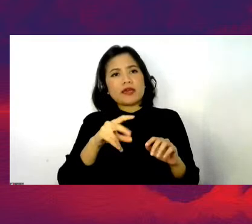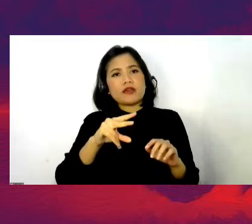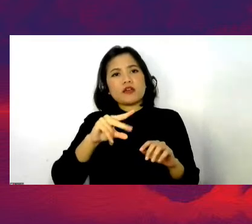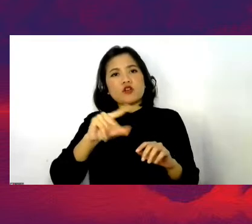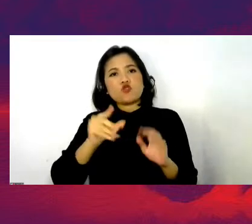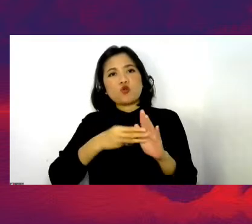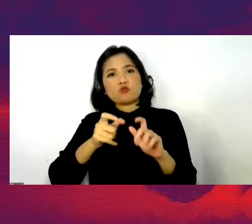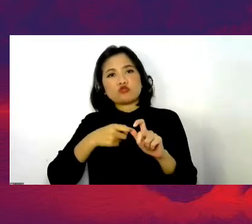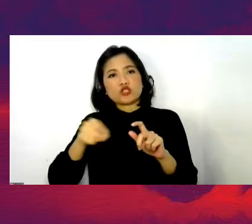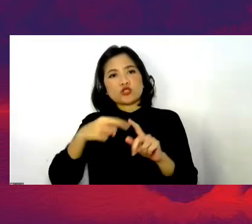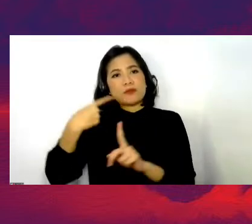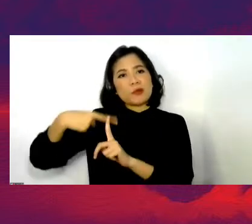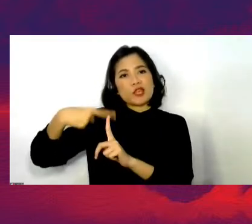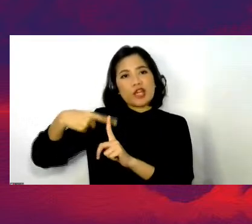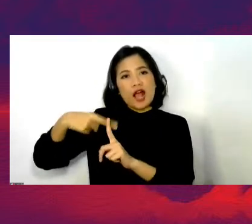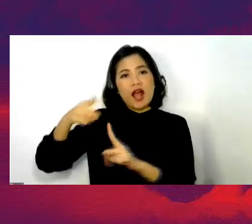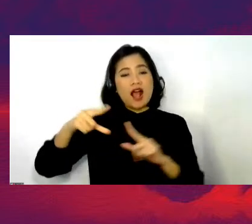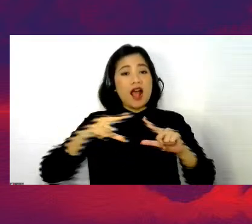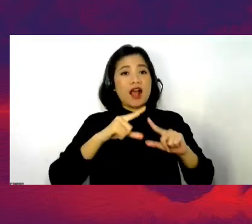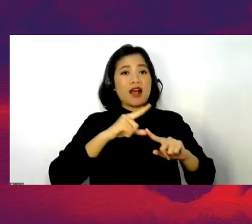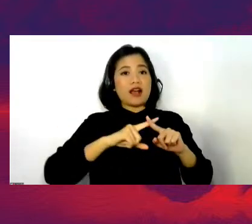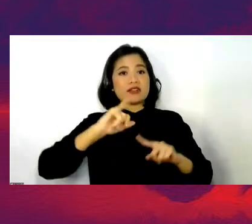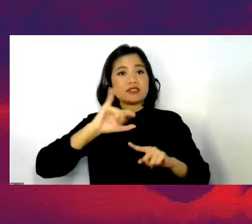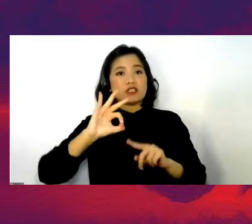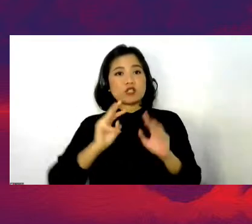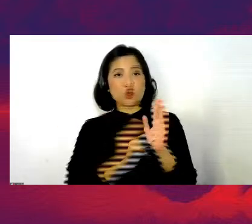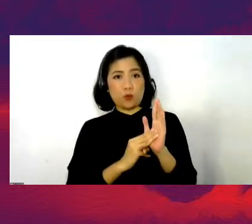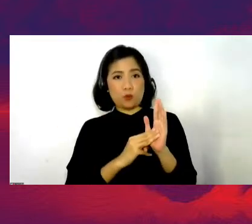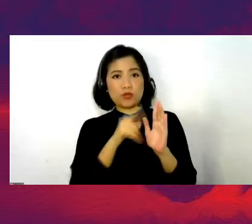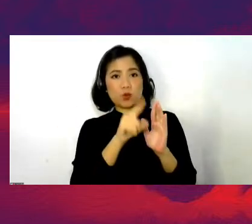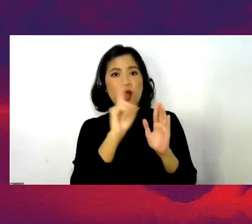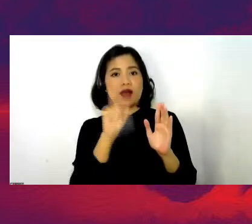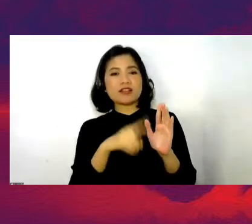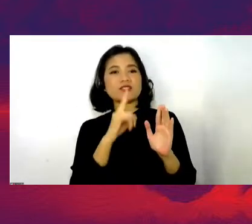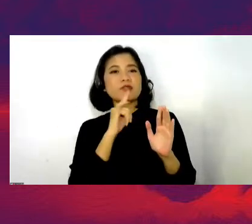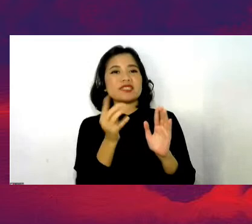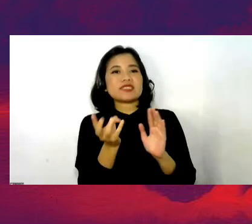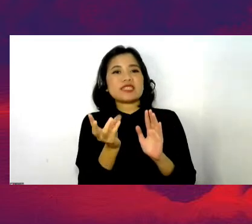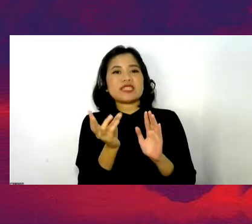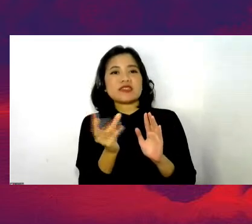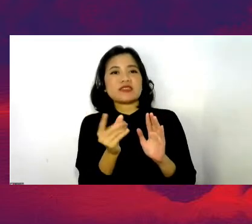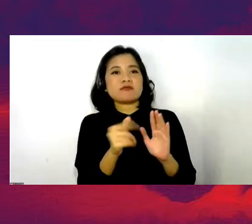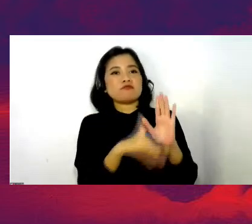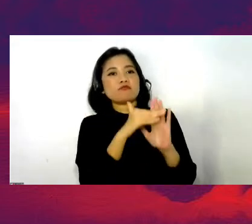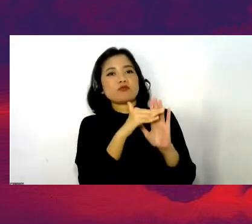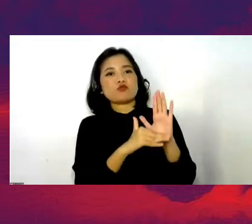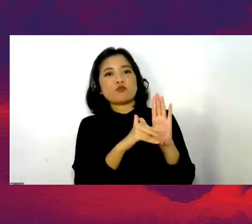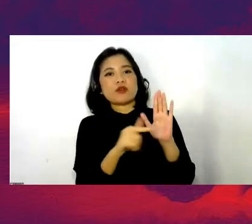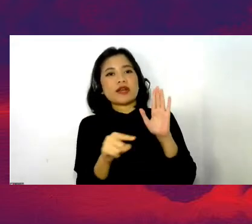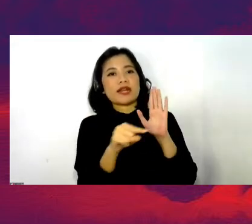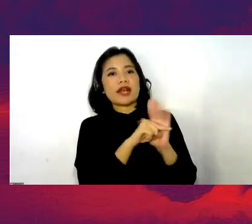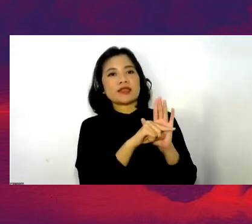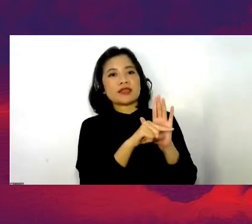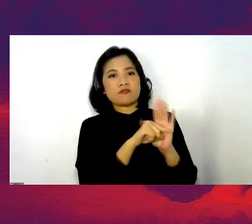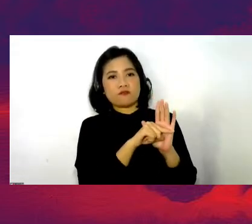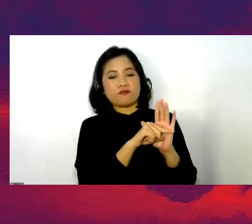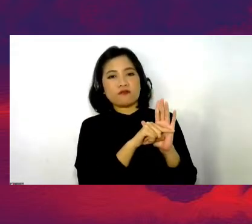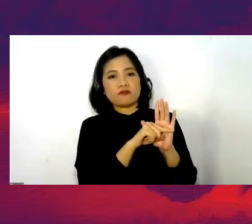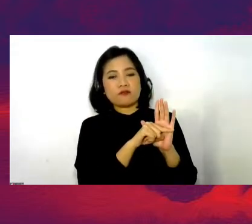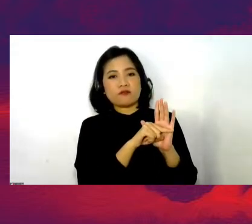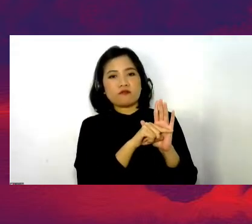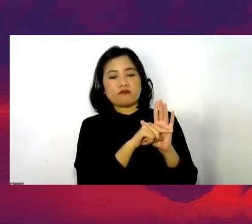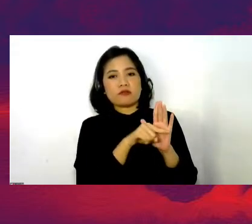poor. The next person is only 1/5 of the way down. On average, you can see that the overall average